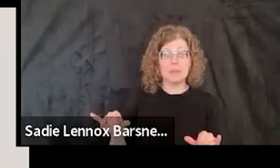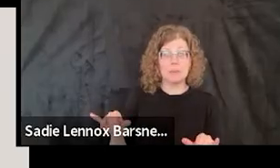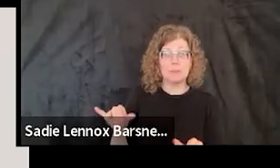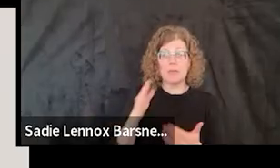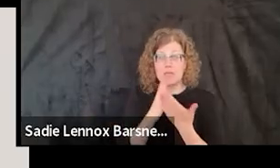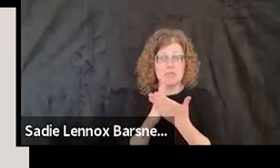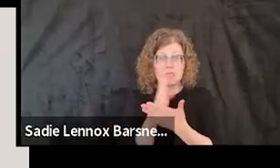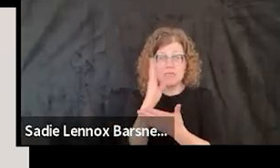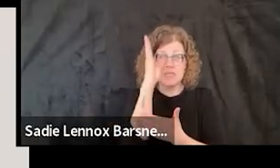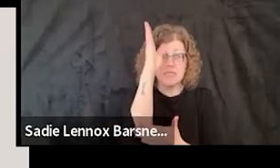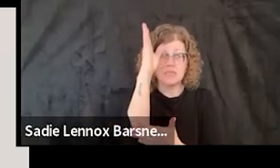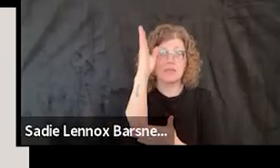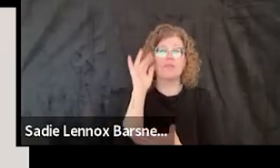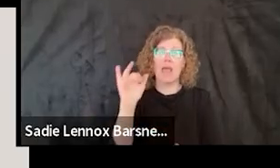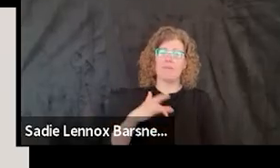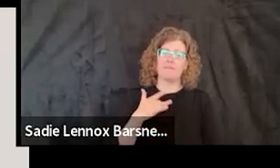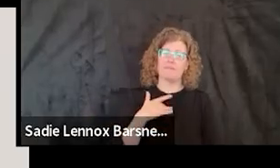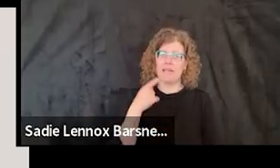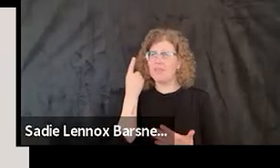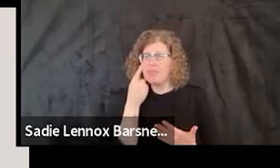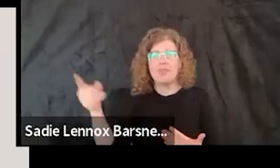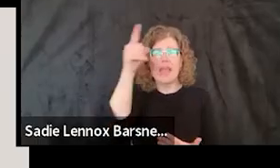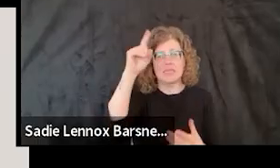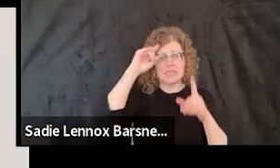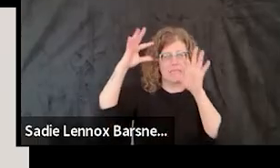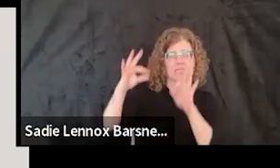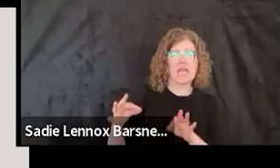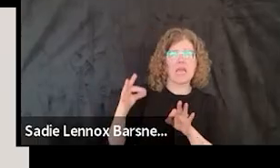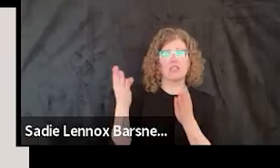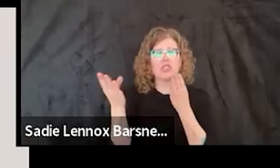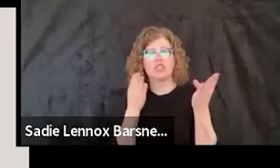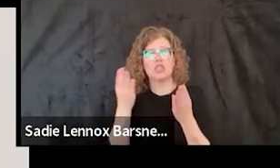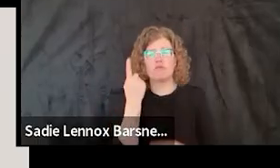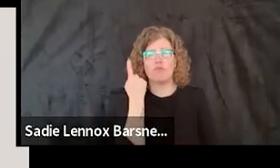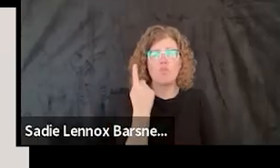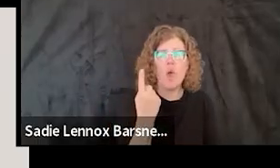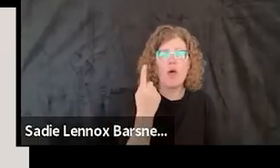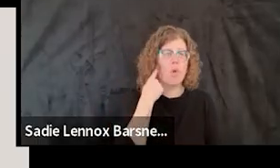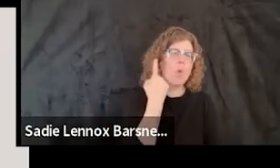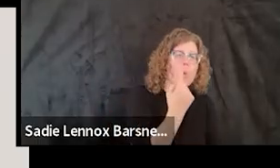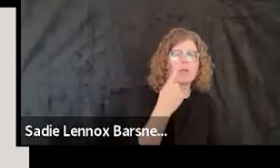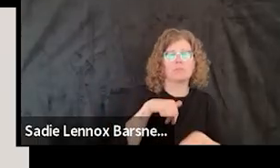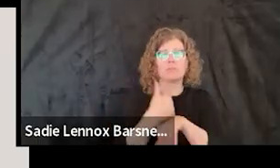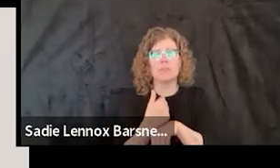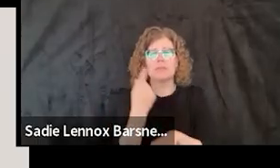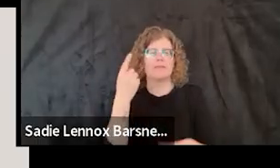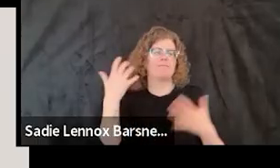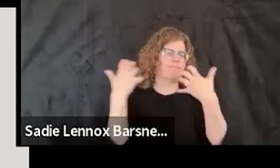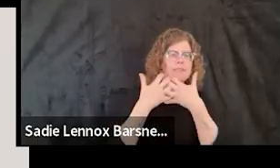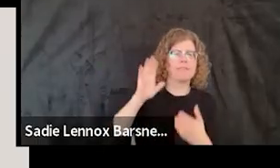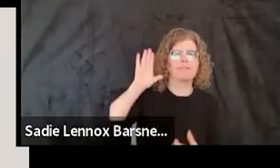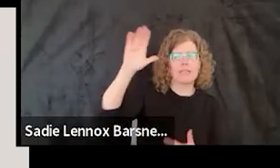a one-size-fits-all way, meaning they are designed for the dominant culture and are rooted in